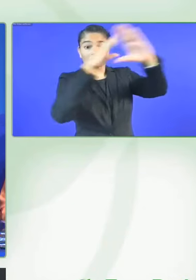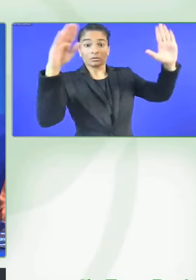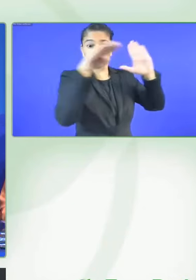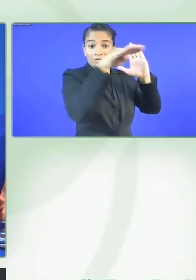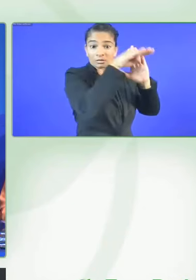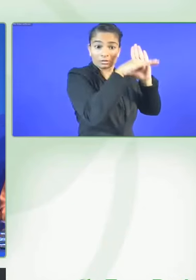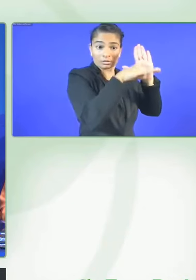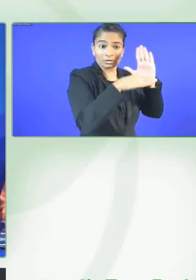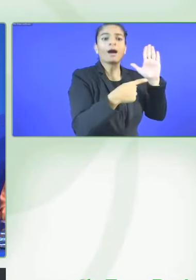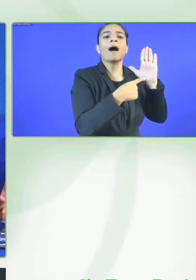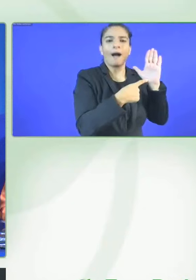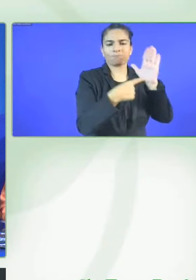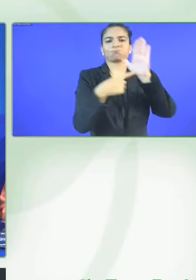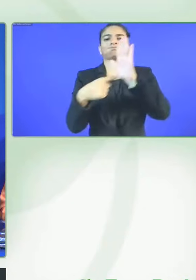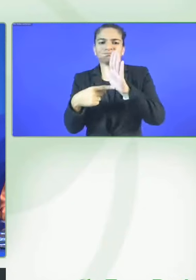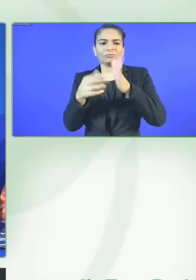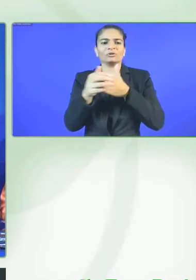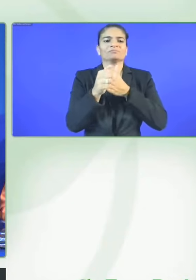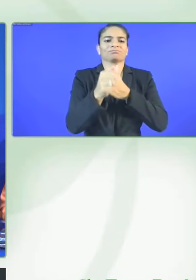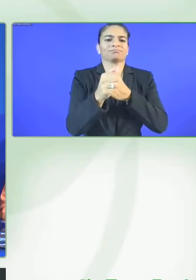written